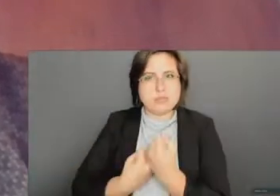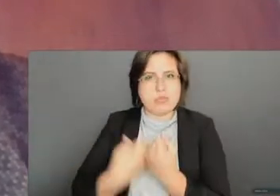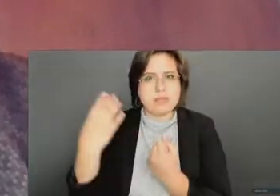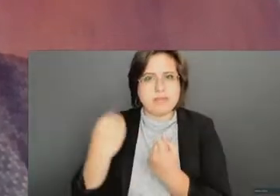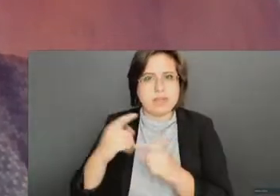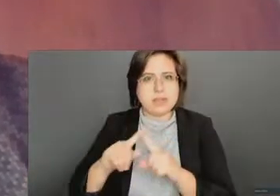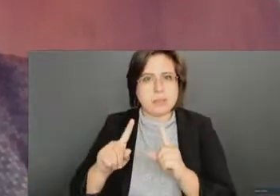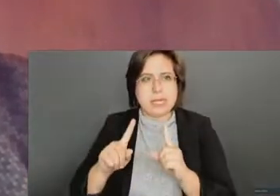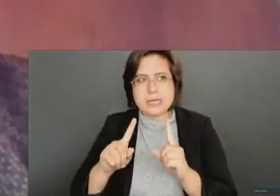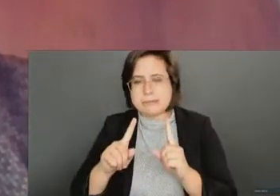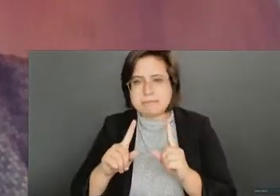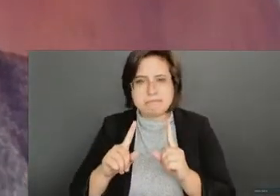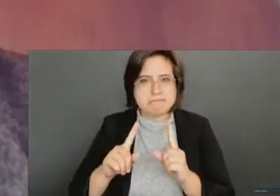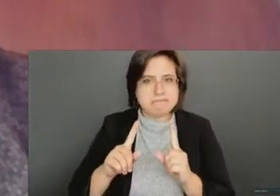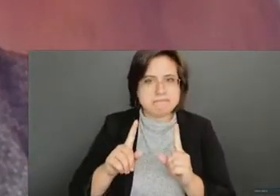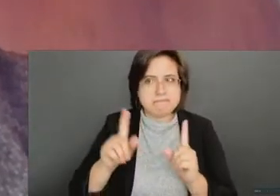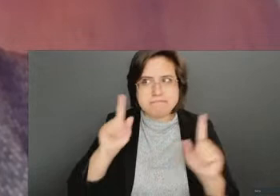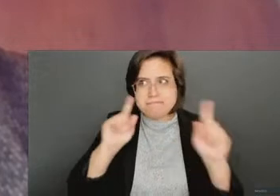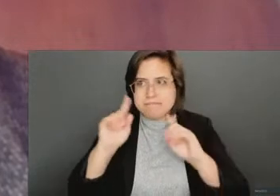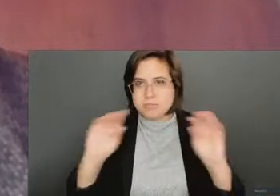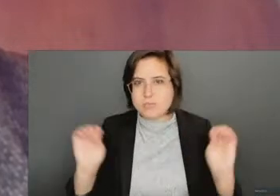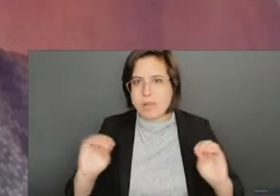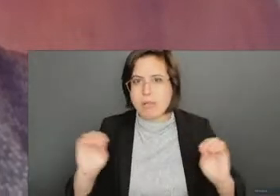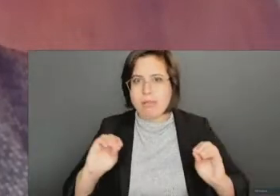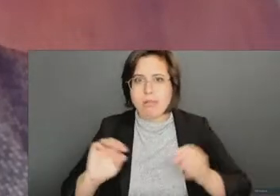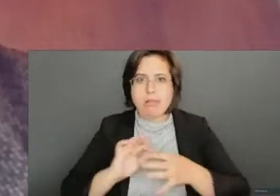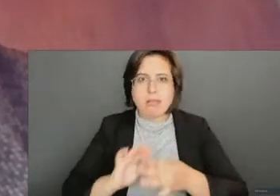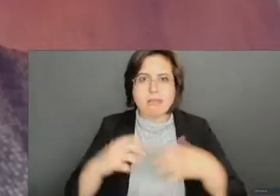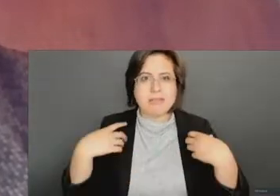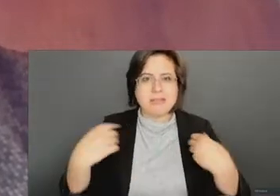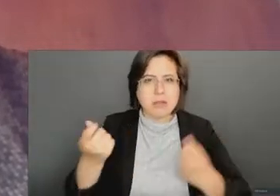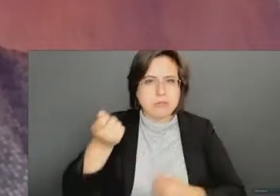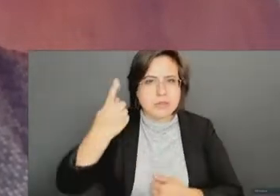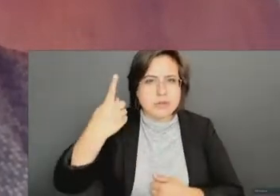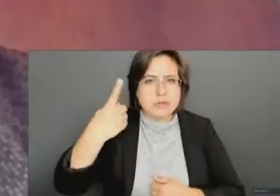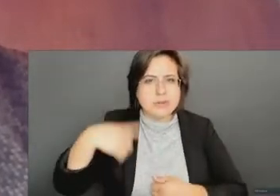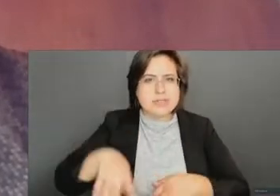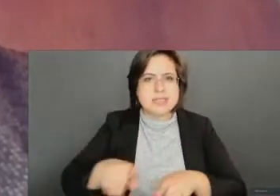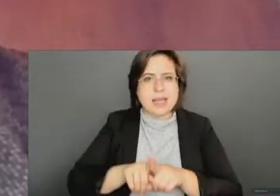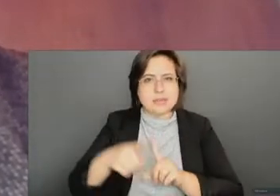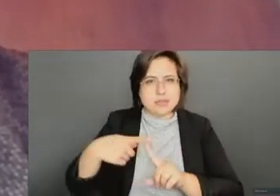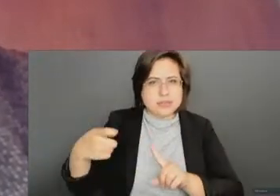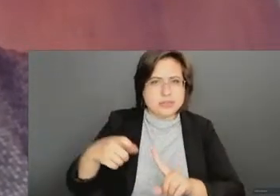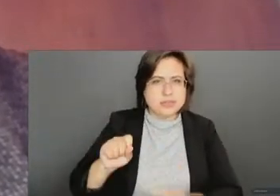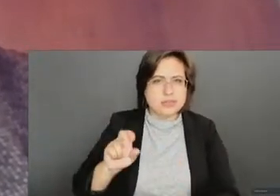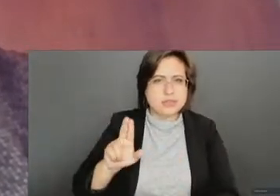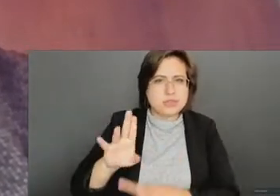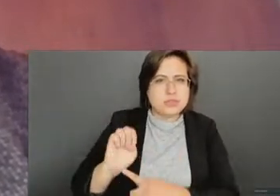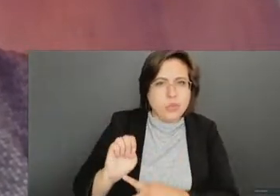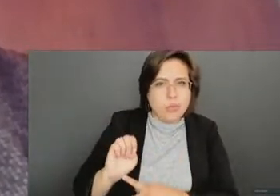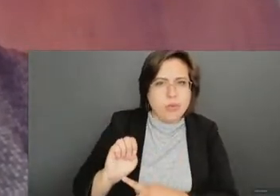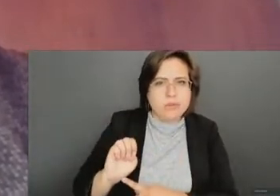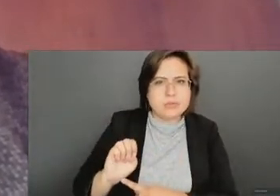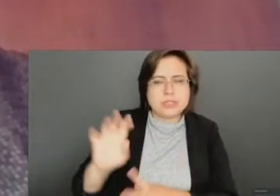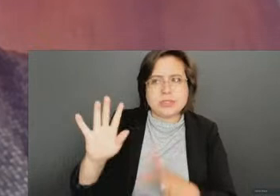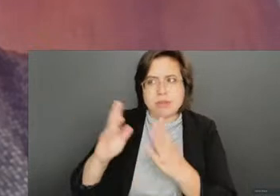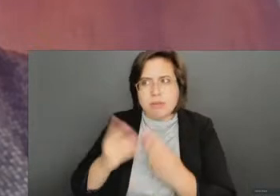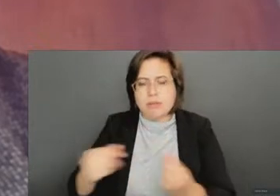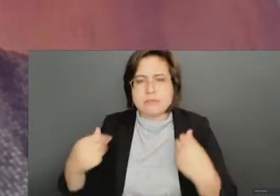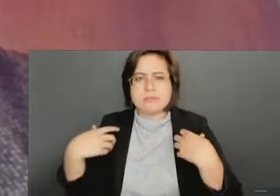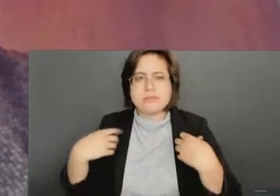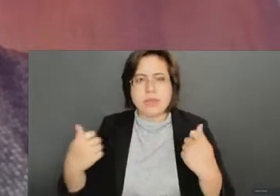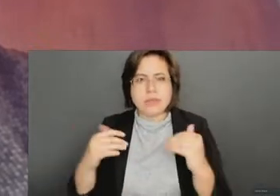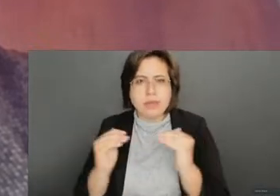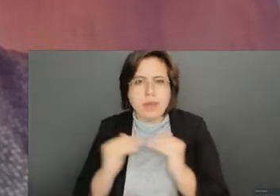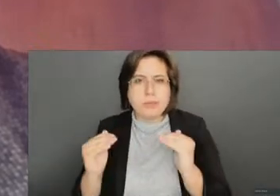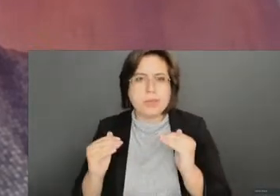hear anything with regards to health literacy as a source of the remedy of health equities,